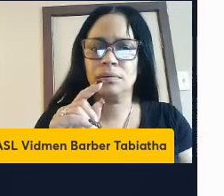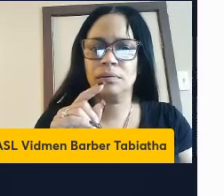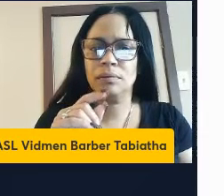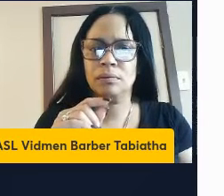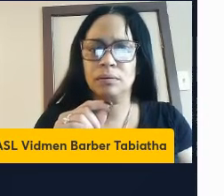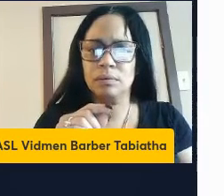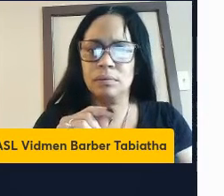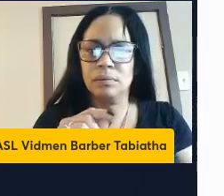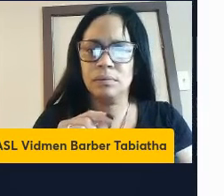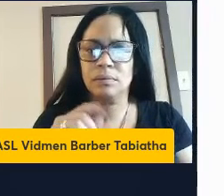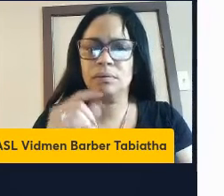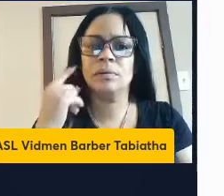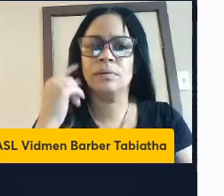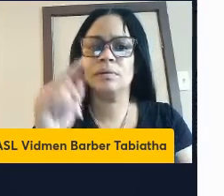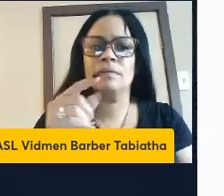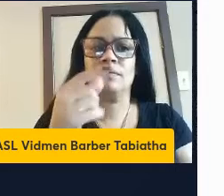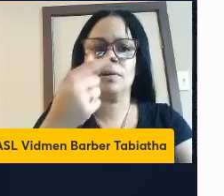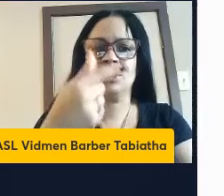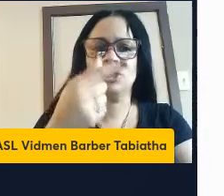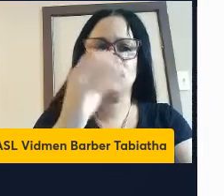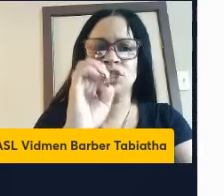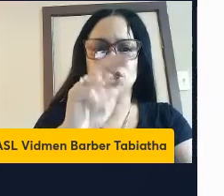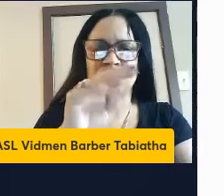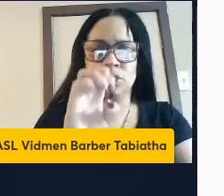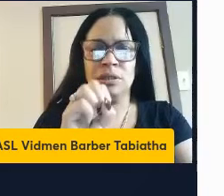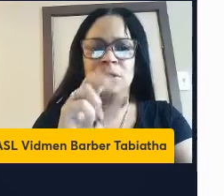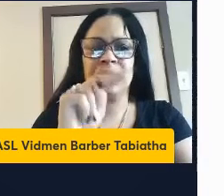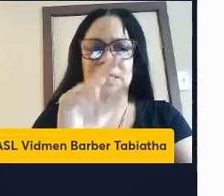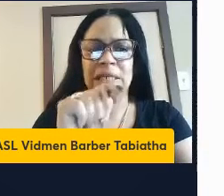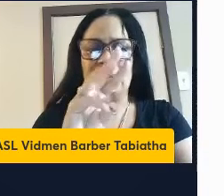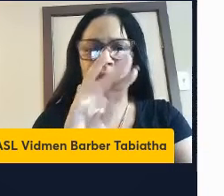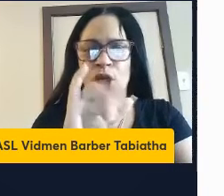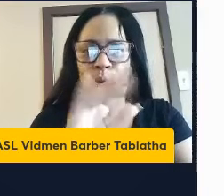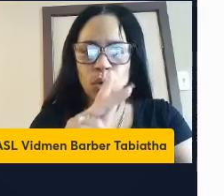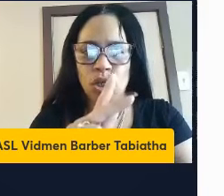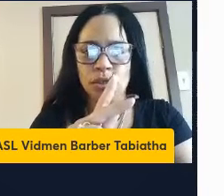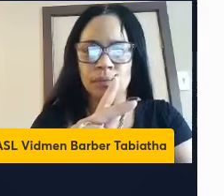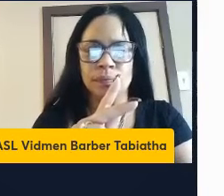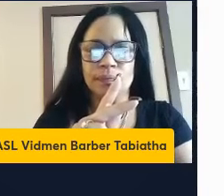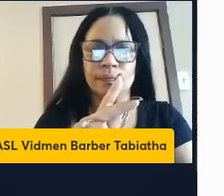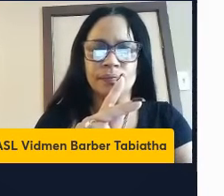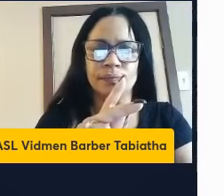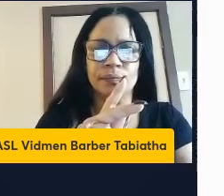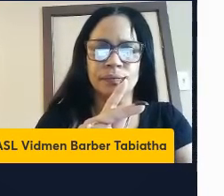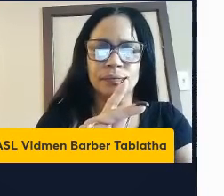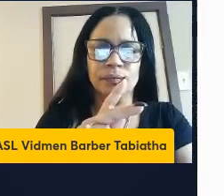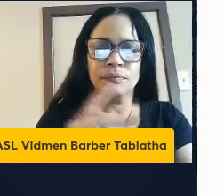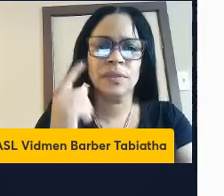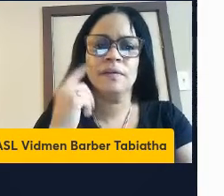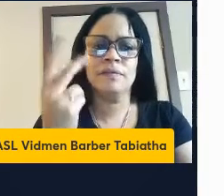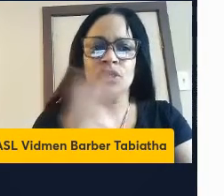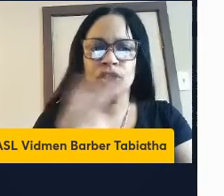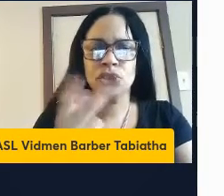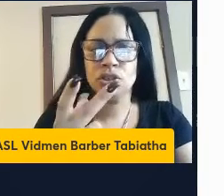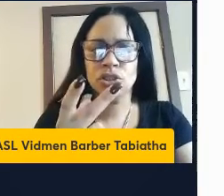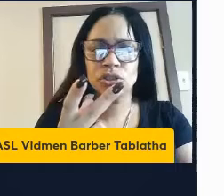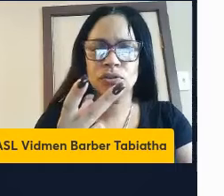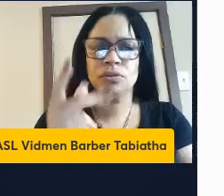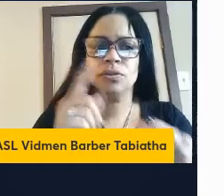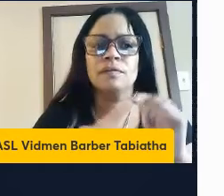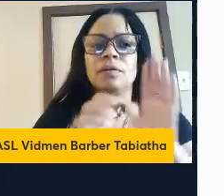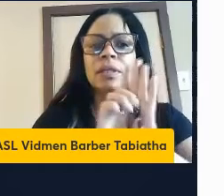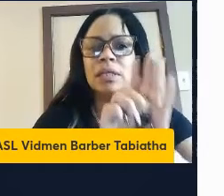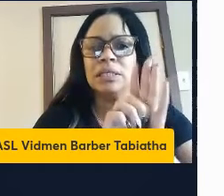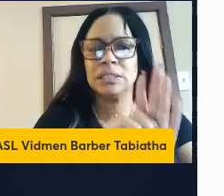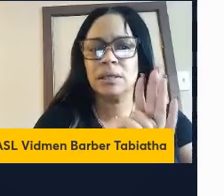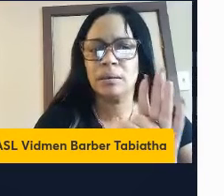And from the gene network, we discovered that both of the proteins are involved in regulation of X1 and X2 cascade, as well as the apoptotic